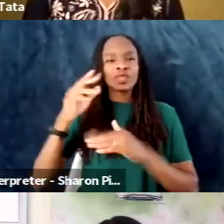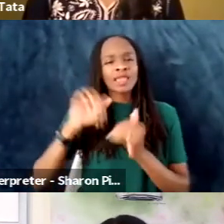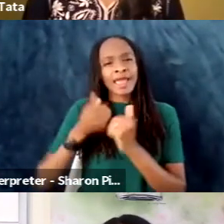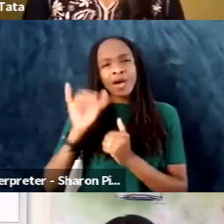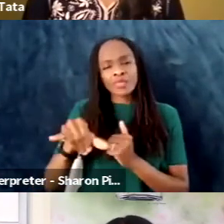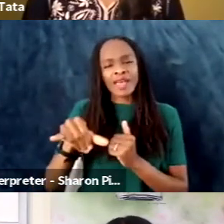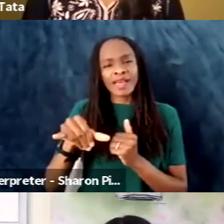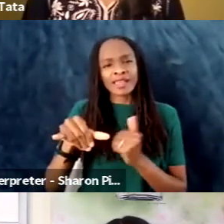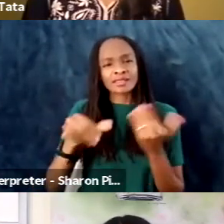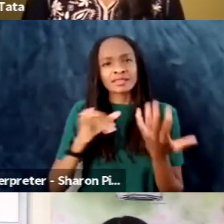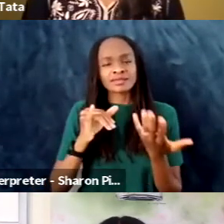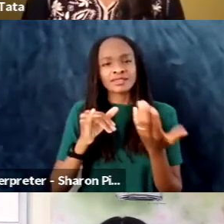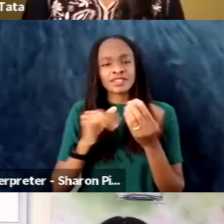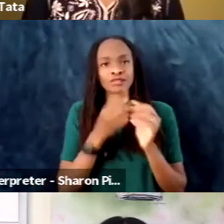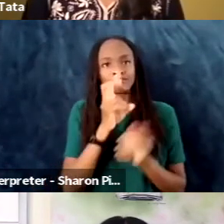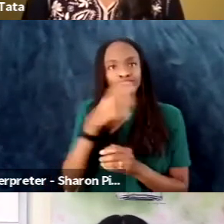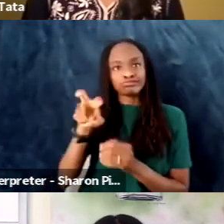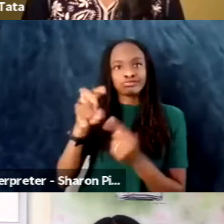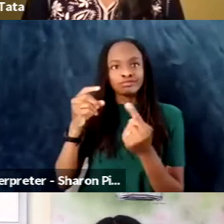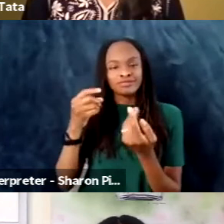to socioeconomically.